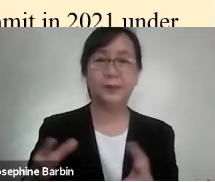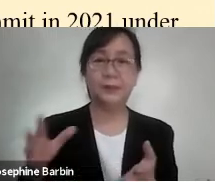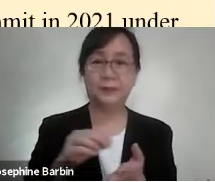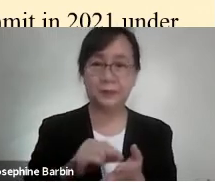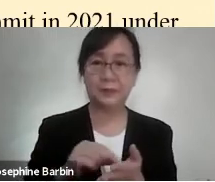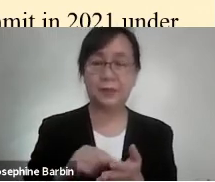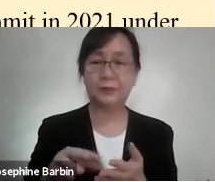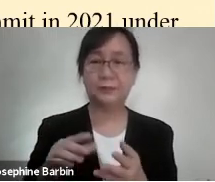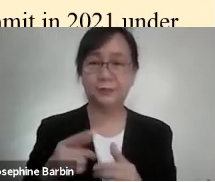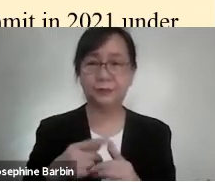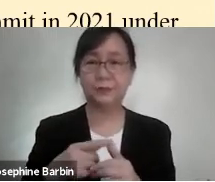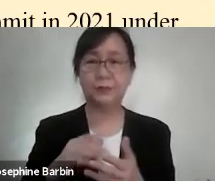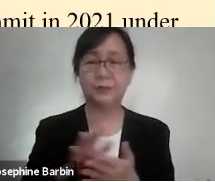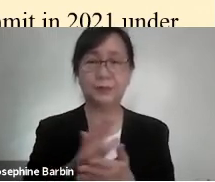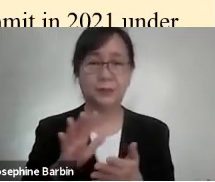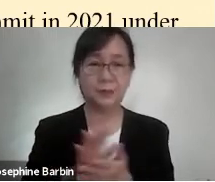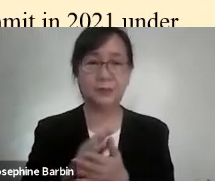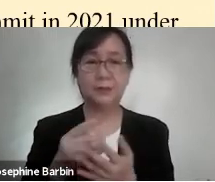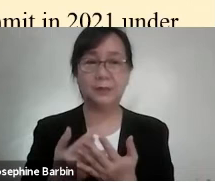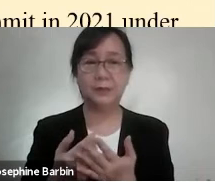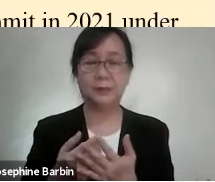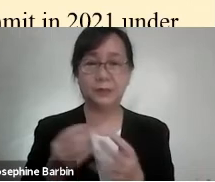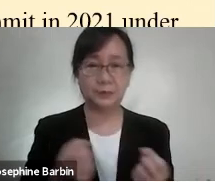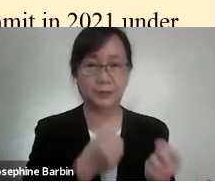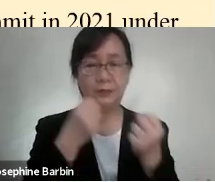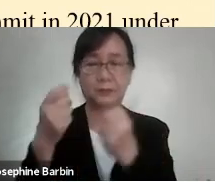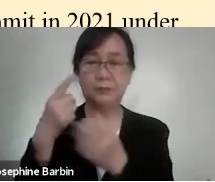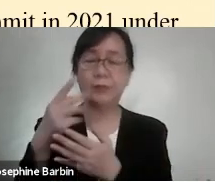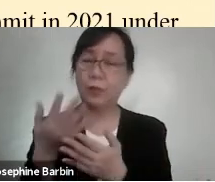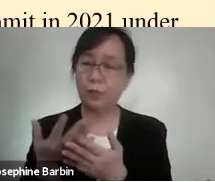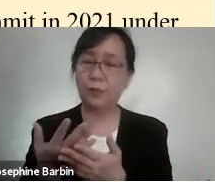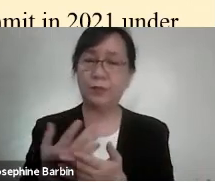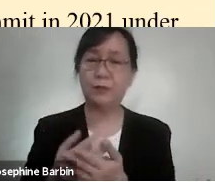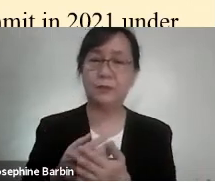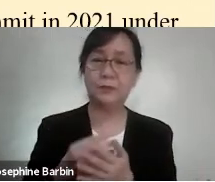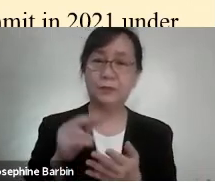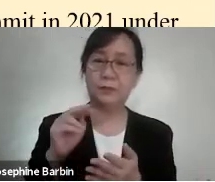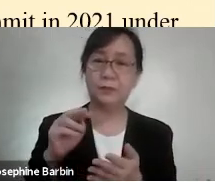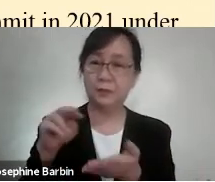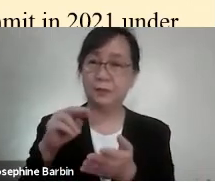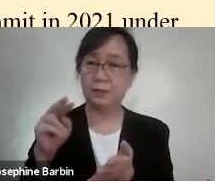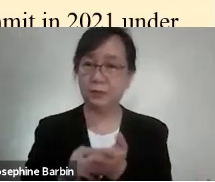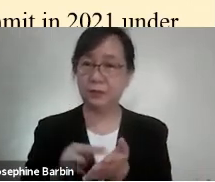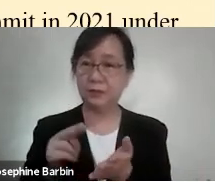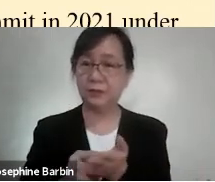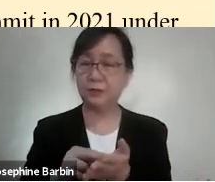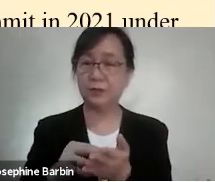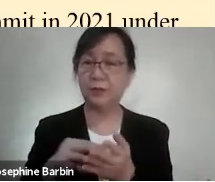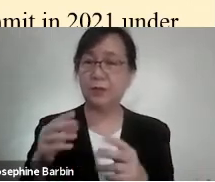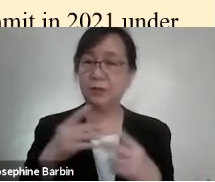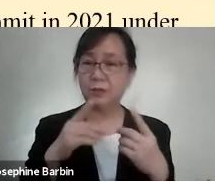The draft RPA COEA will be submitted for notation by the ASEAN leaders during